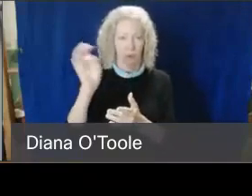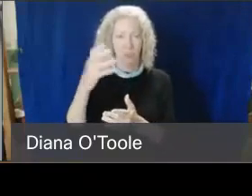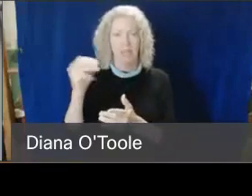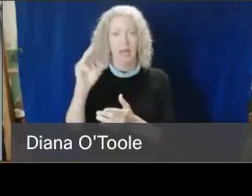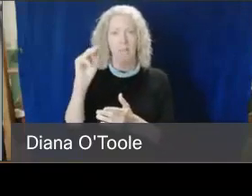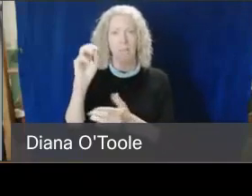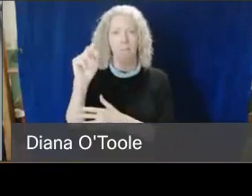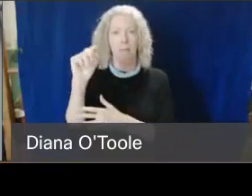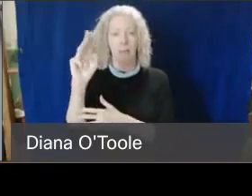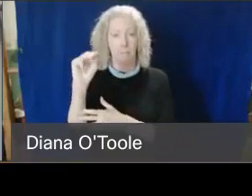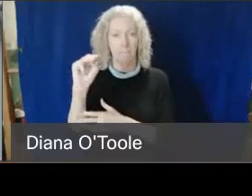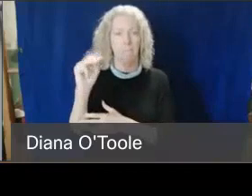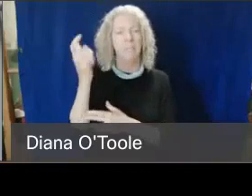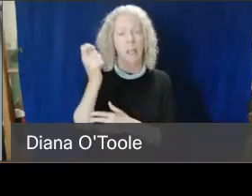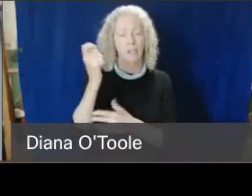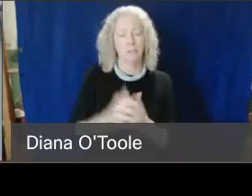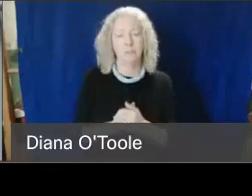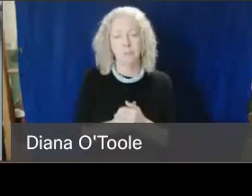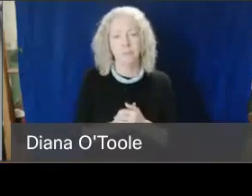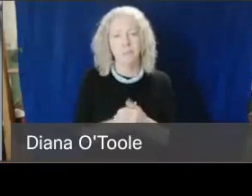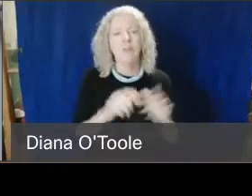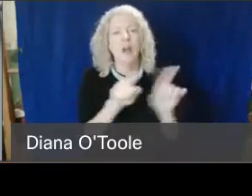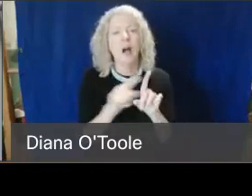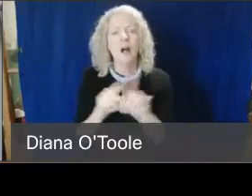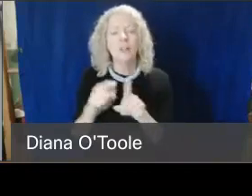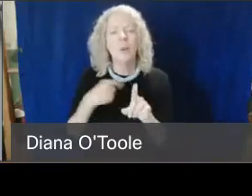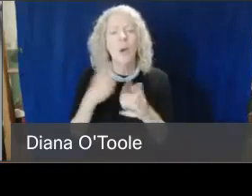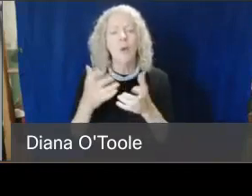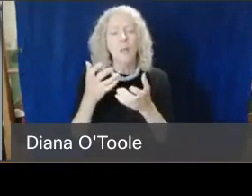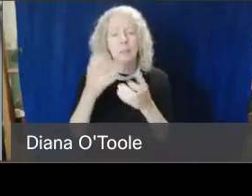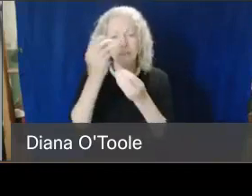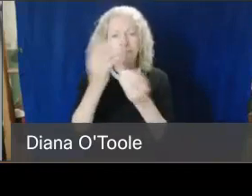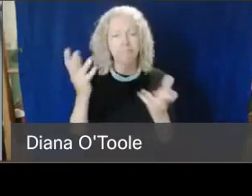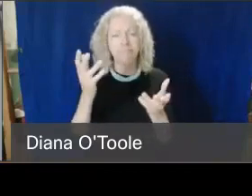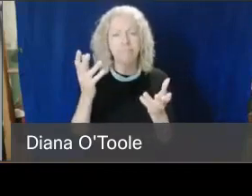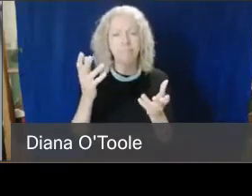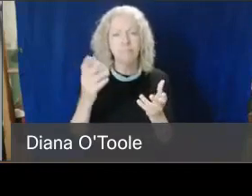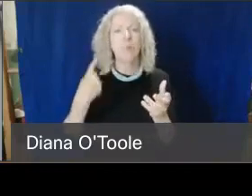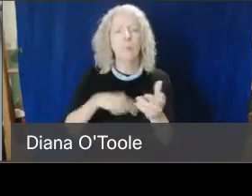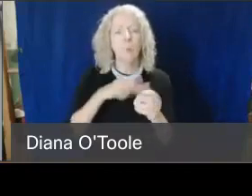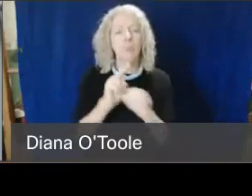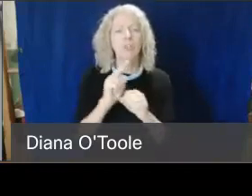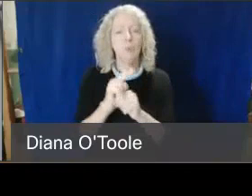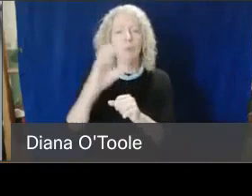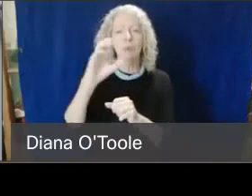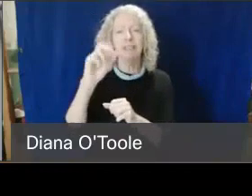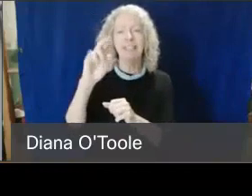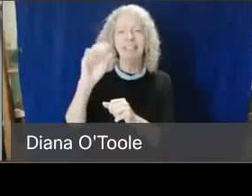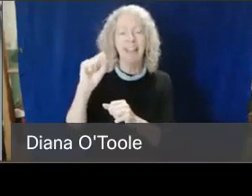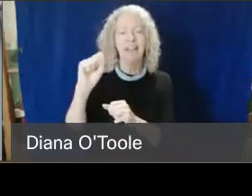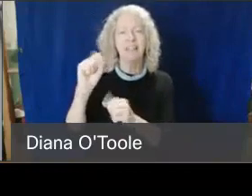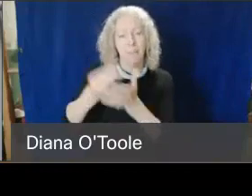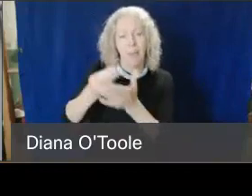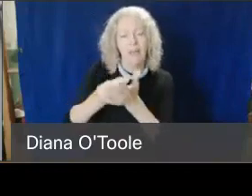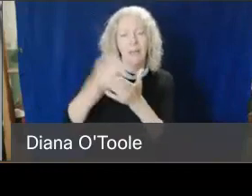Oh, I should mention too, I wanted to mention that computers, we were able to use CARES Act funds to buy computers, as well as